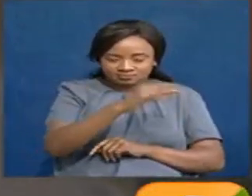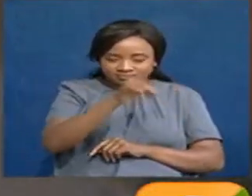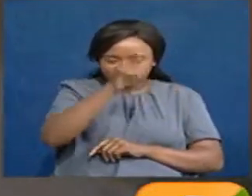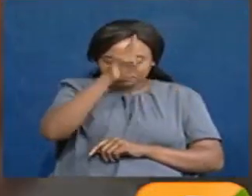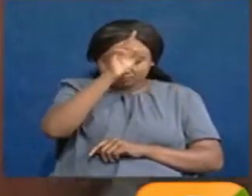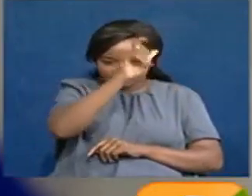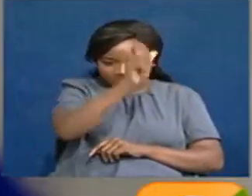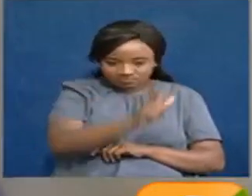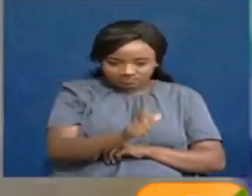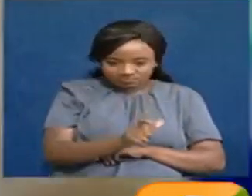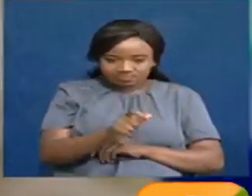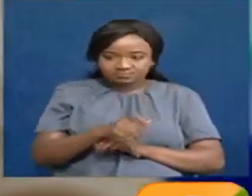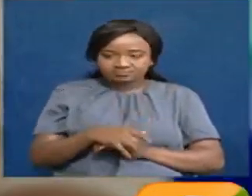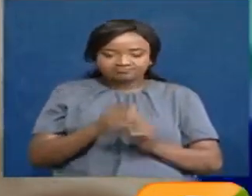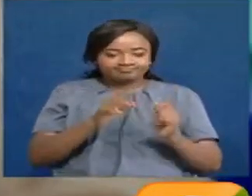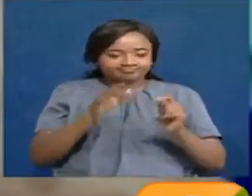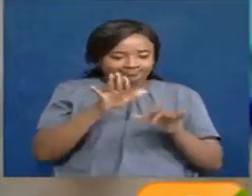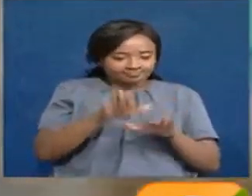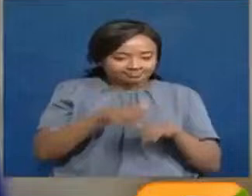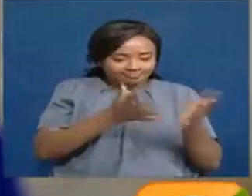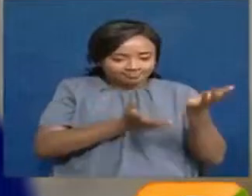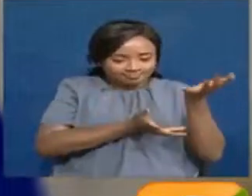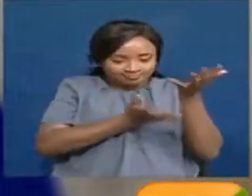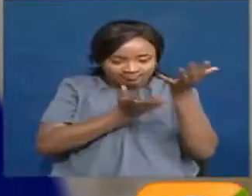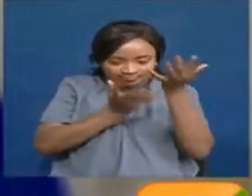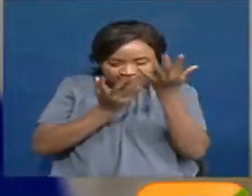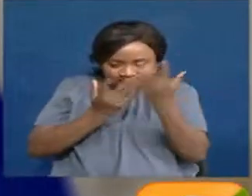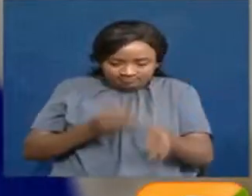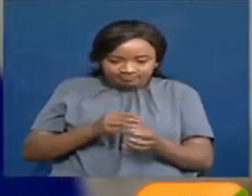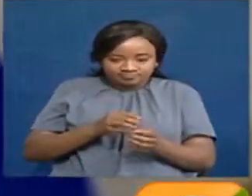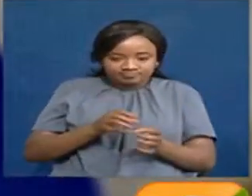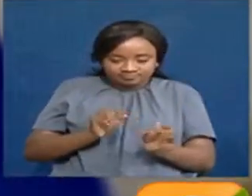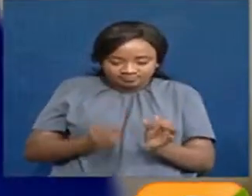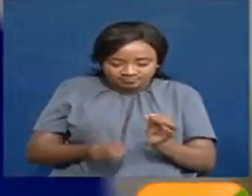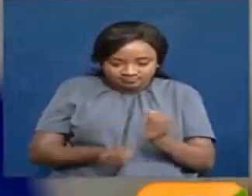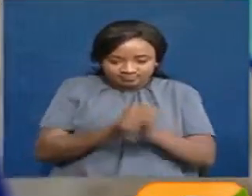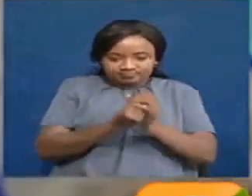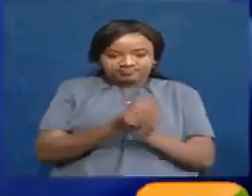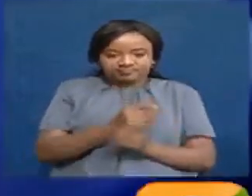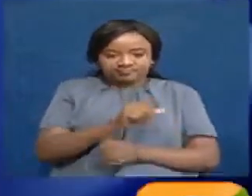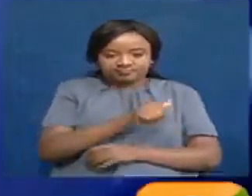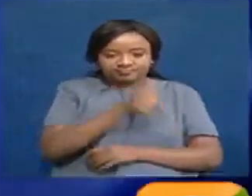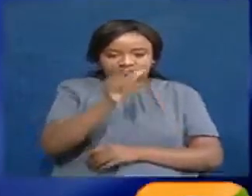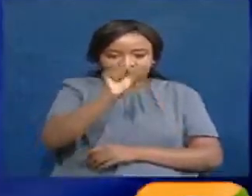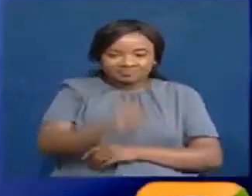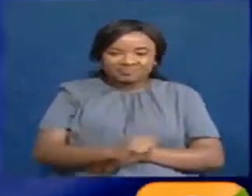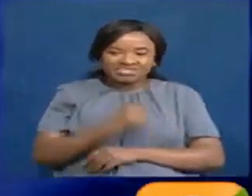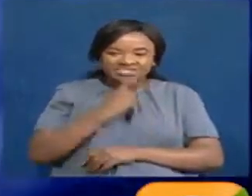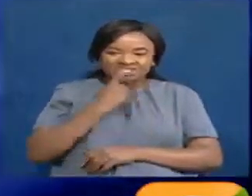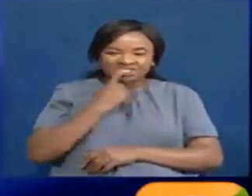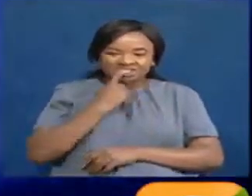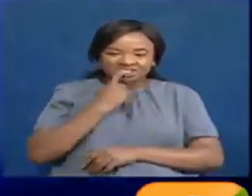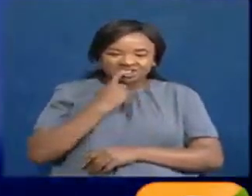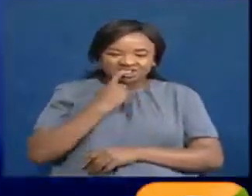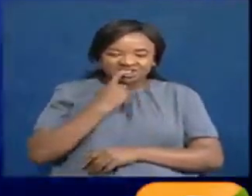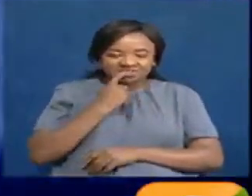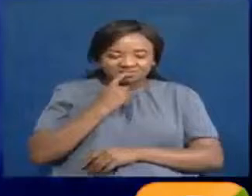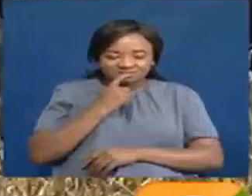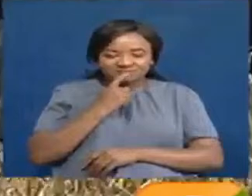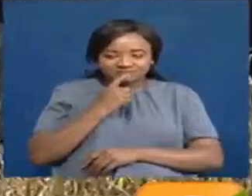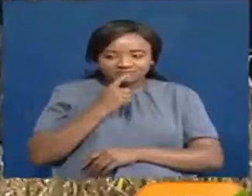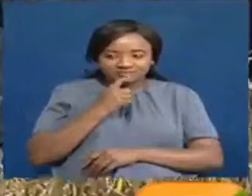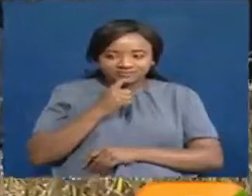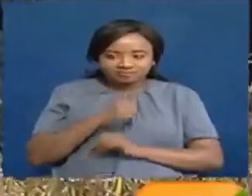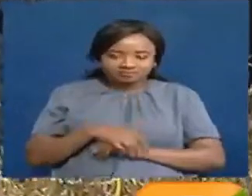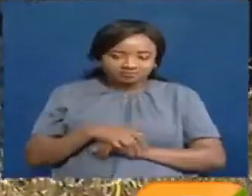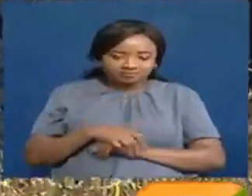carefully transported to Kenya to be implanted into a surrogate mother called Cura, a southern white rhino living at Old Pejeta Conservancy.